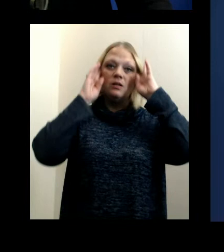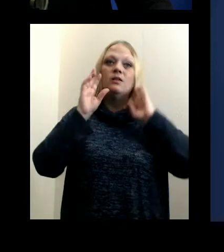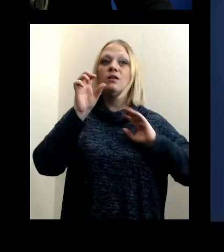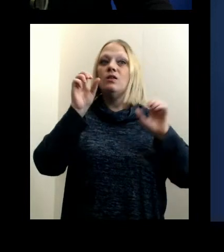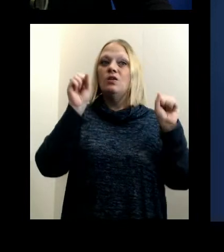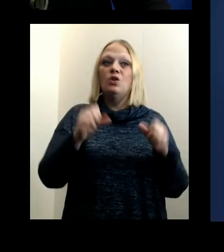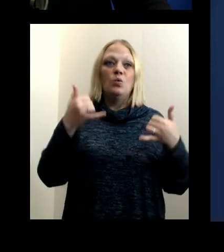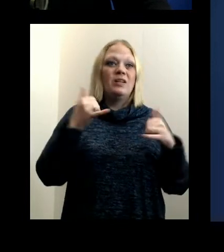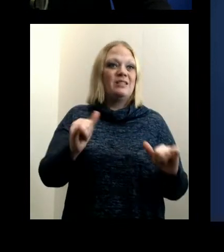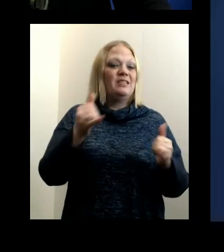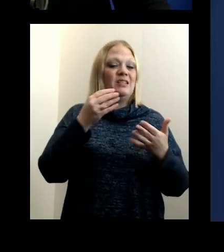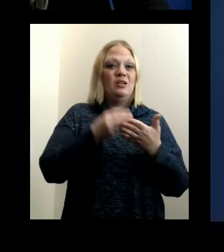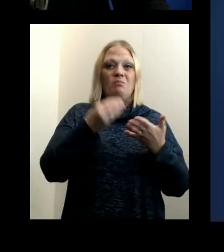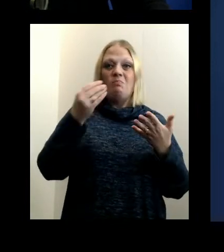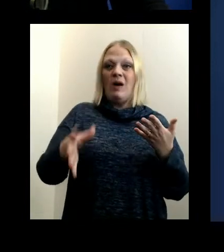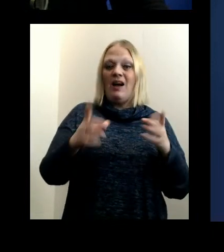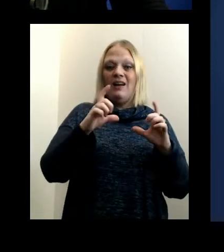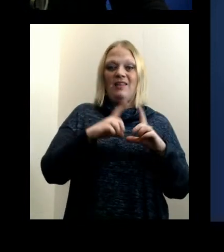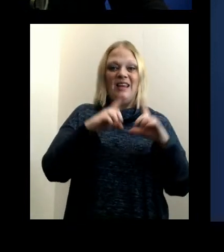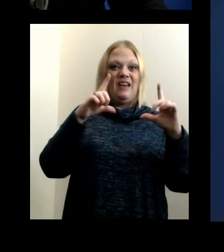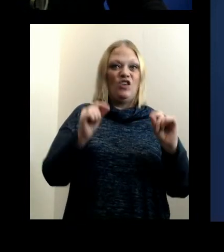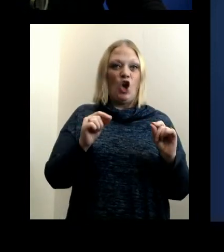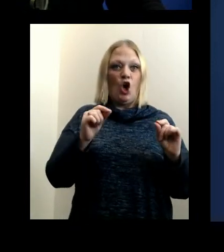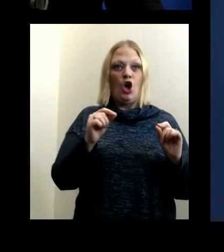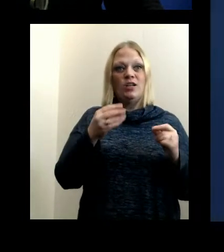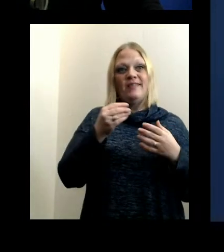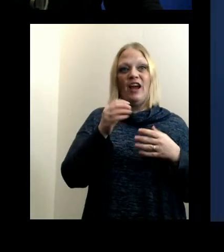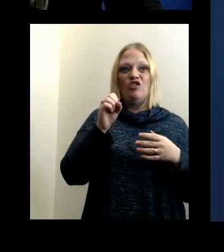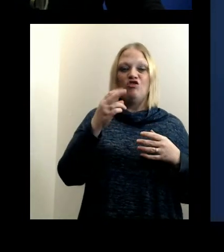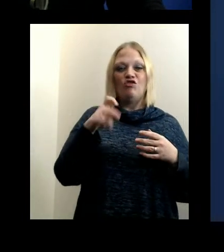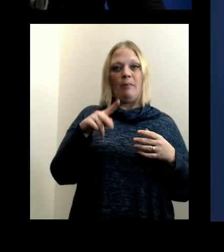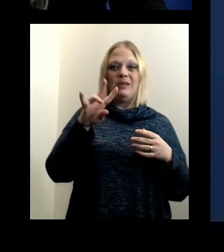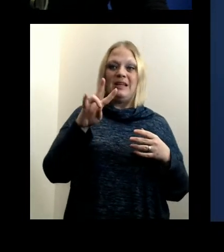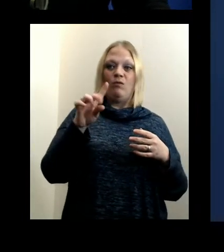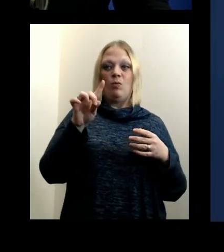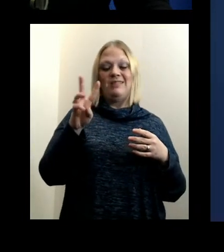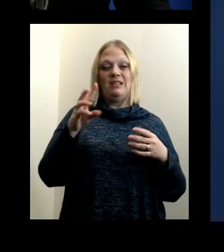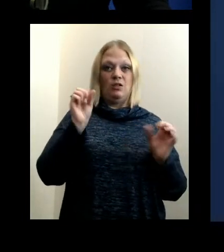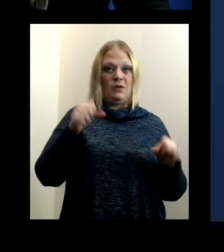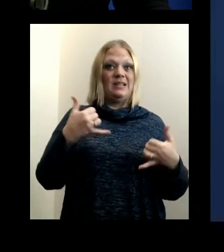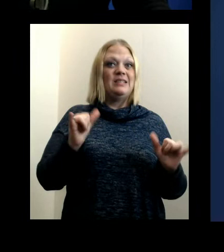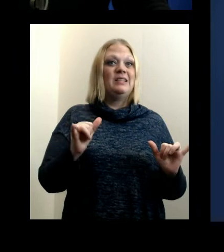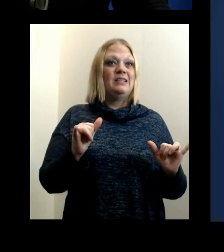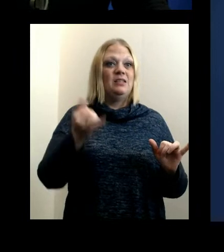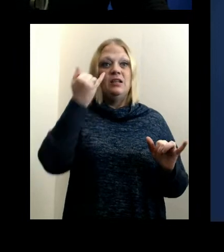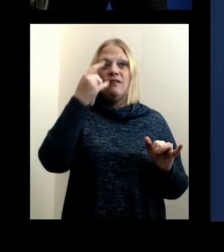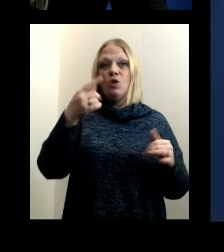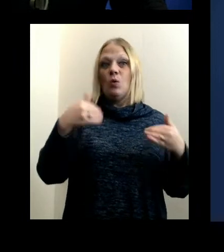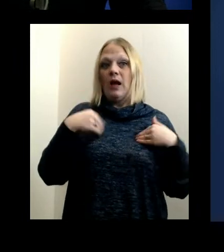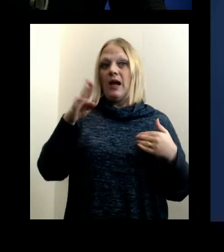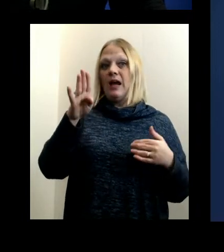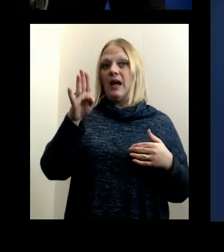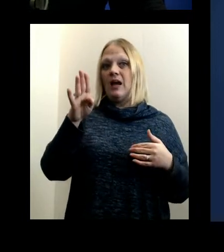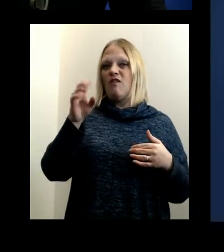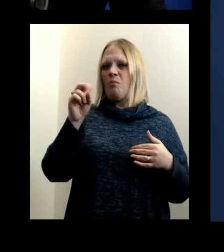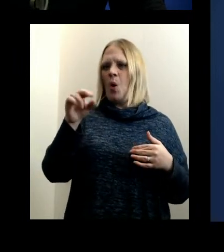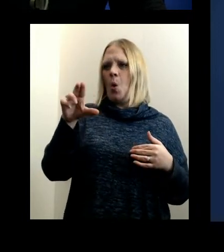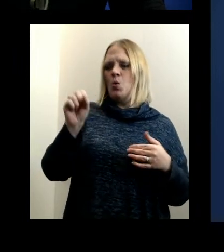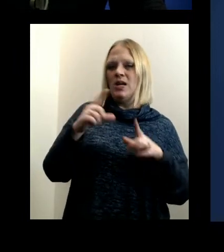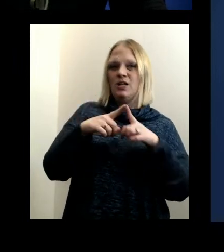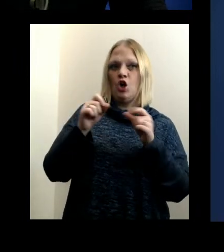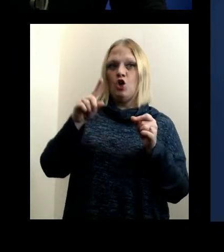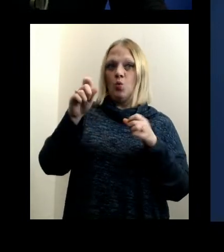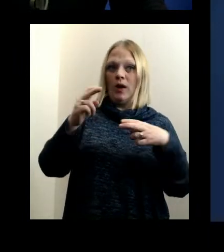Shop 716 gift cards and give them to your loved ones, family members, others. But if you have a bonus card, you need to use